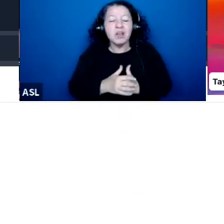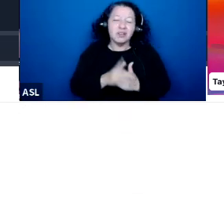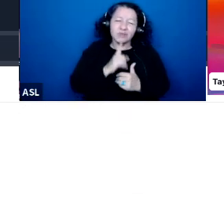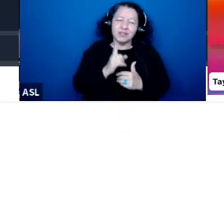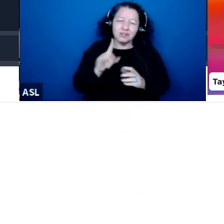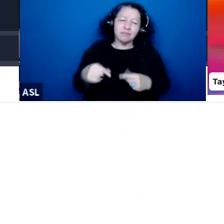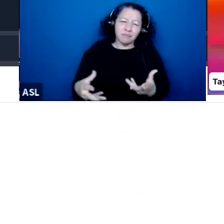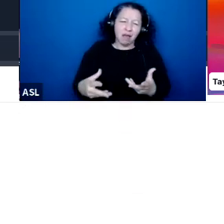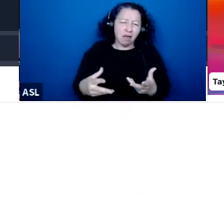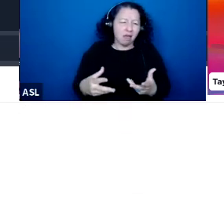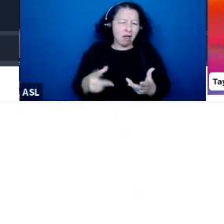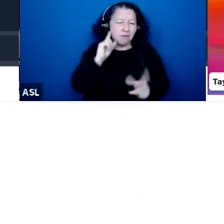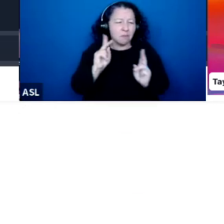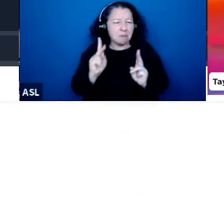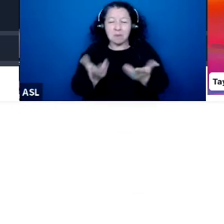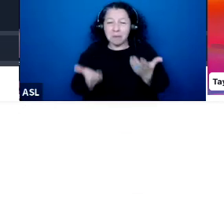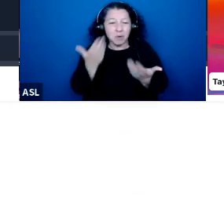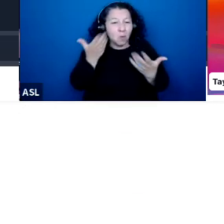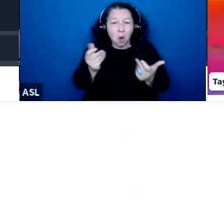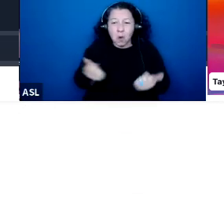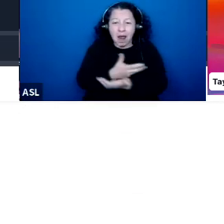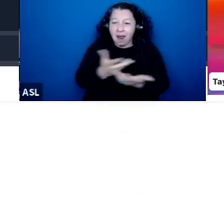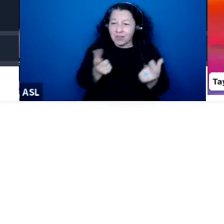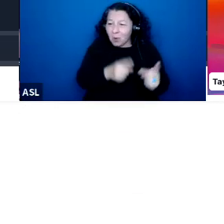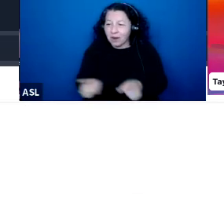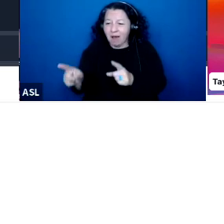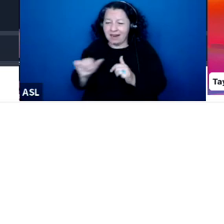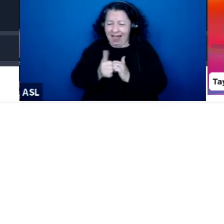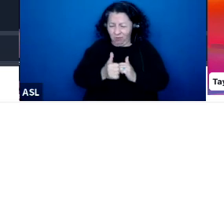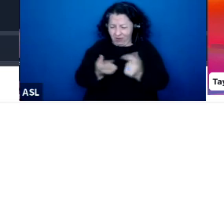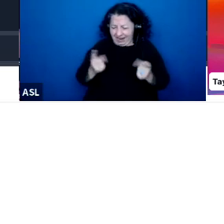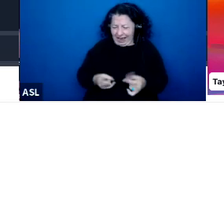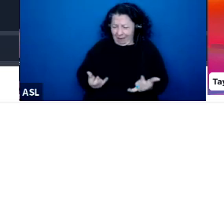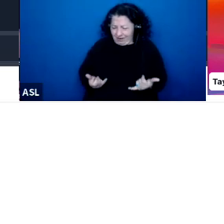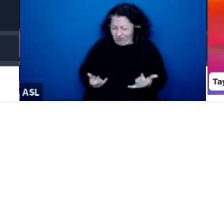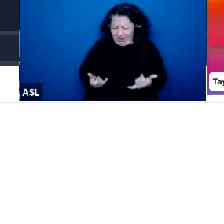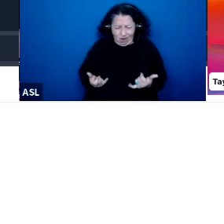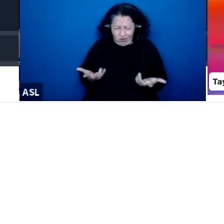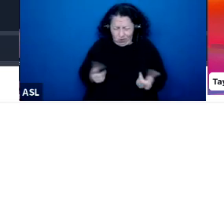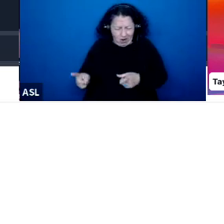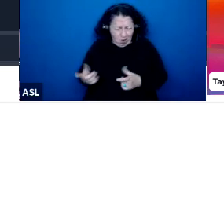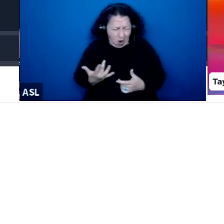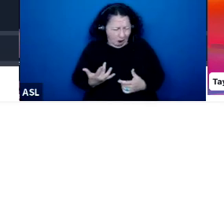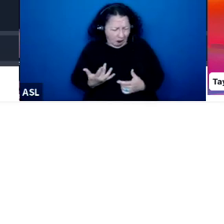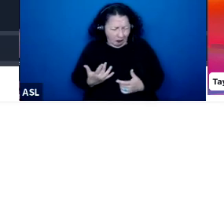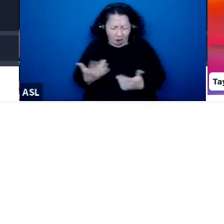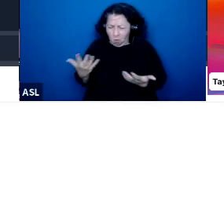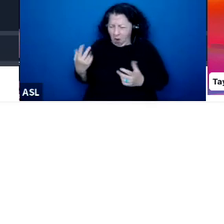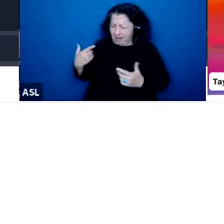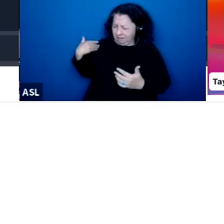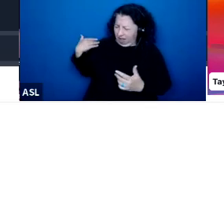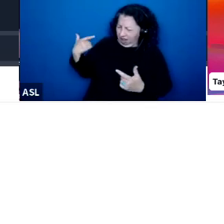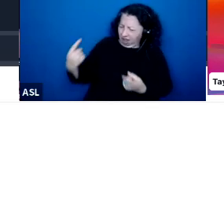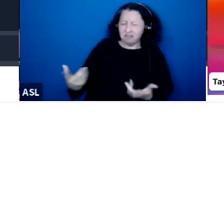provide people who are maybe not as familiar with the landscape, right? How did we get to current day backlash, which I would argue